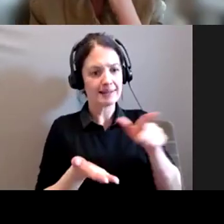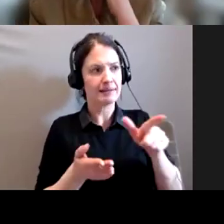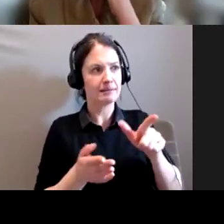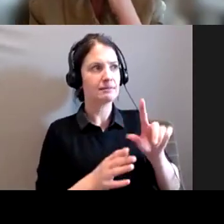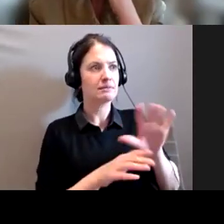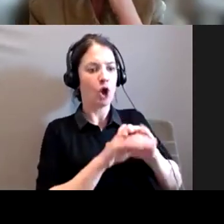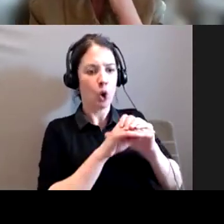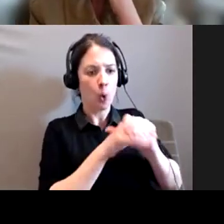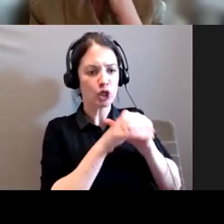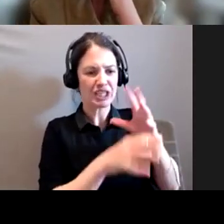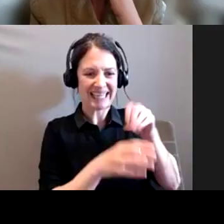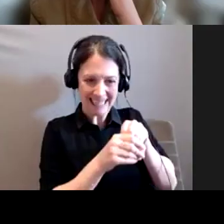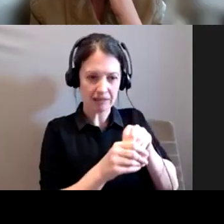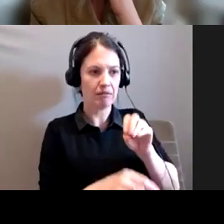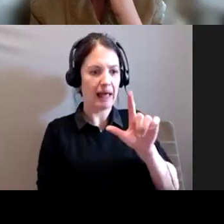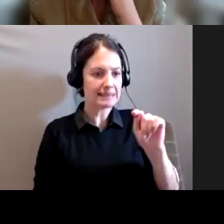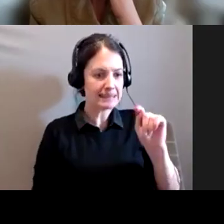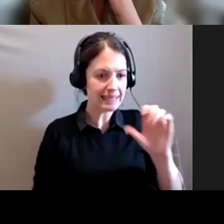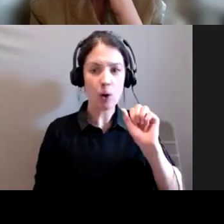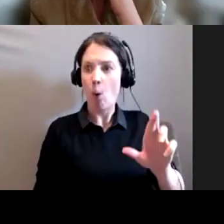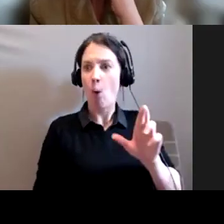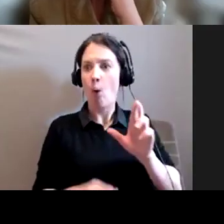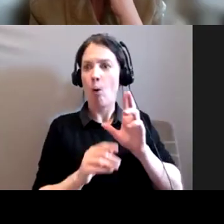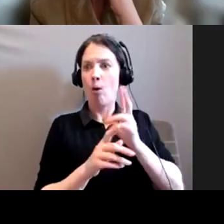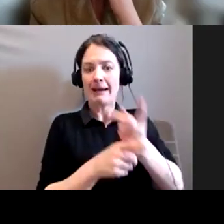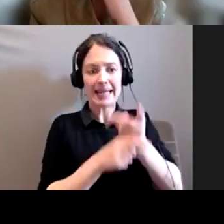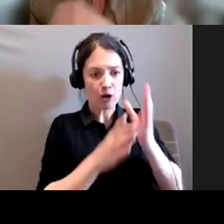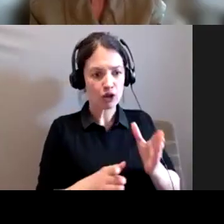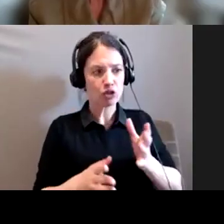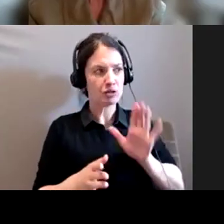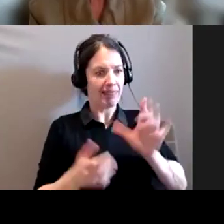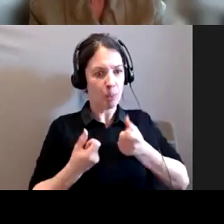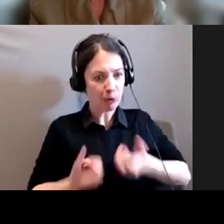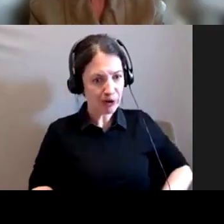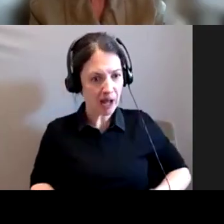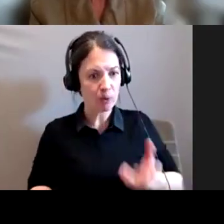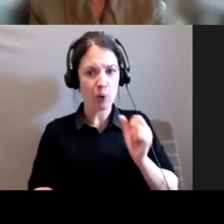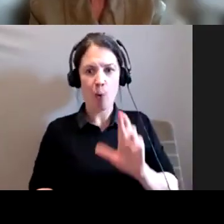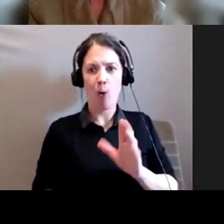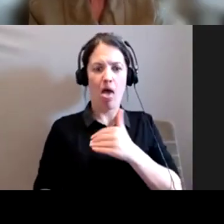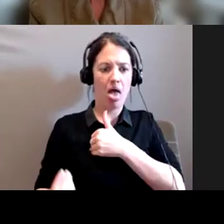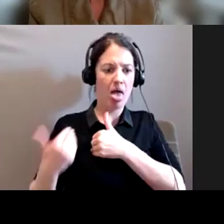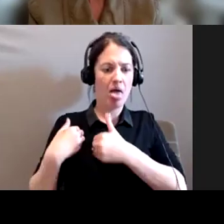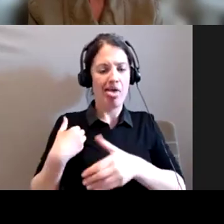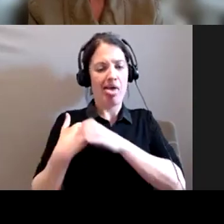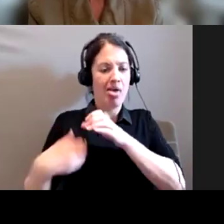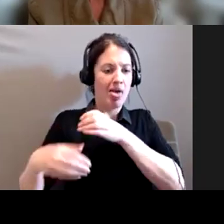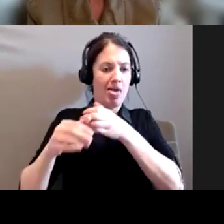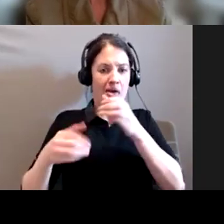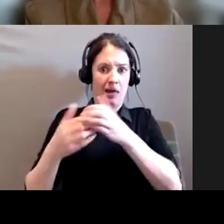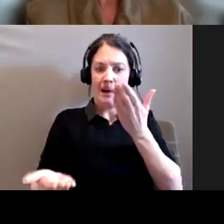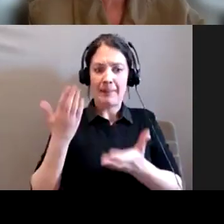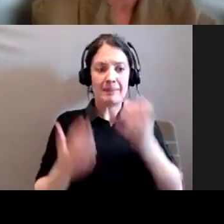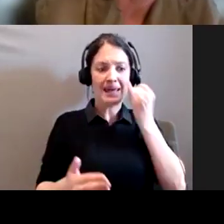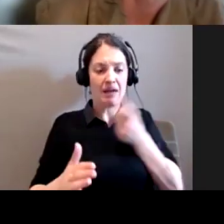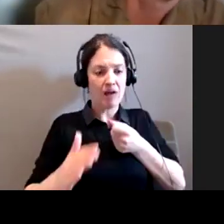the burnout of caregivers and the many burdens that can land on someone's shoulders when they are placed in a